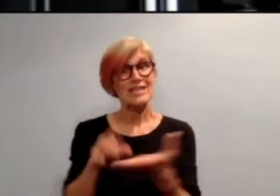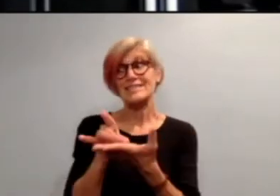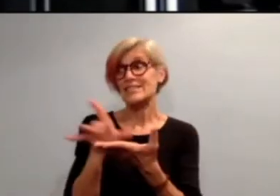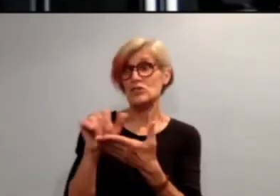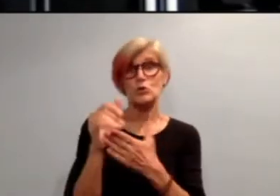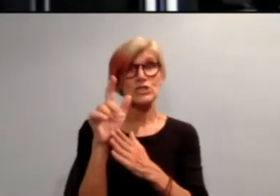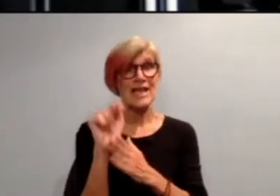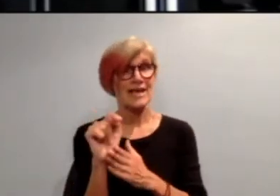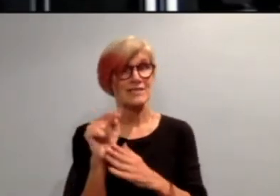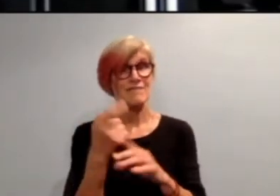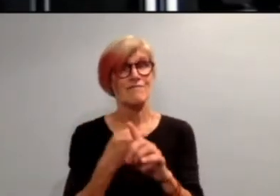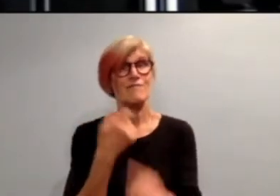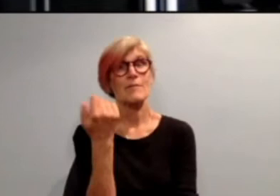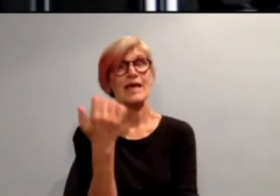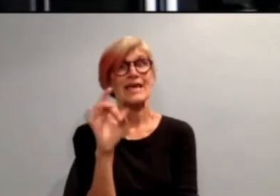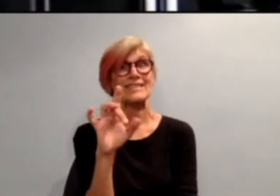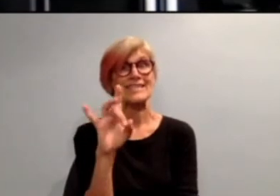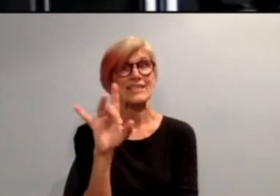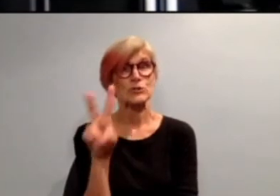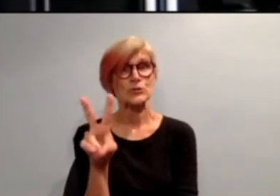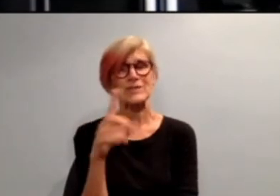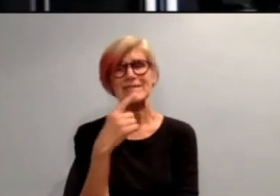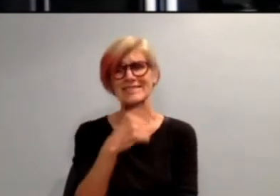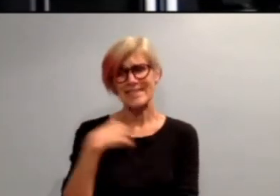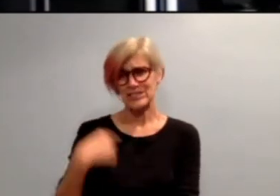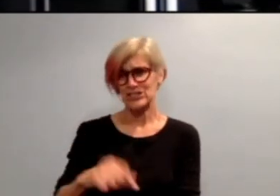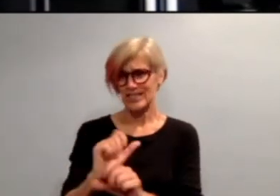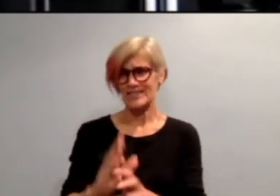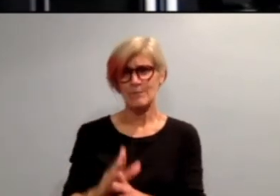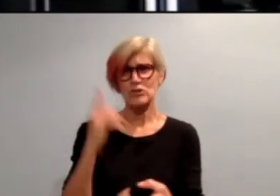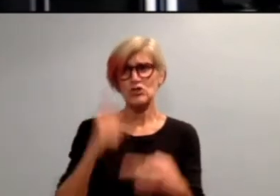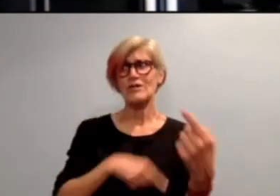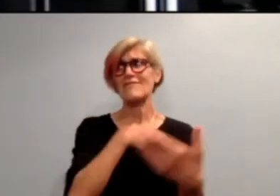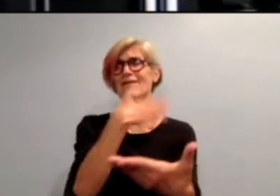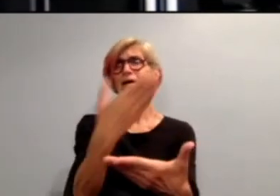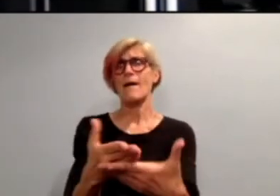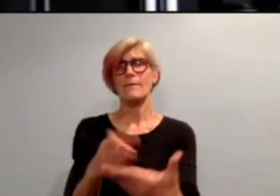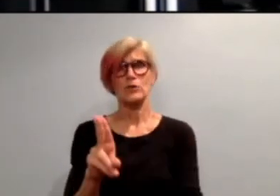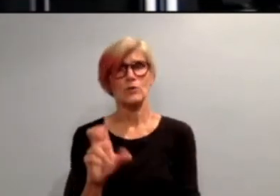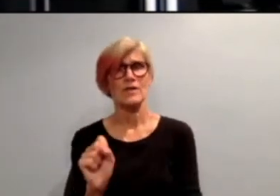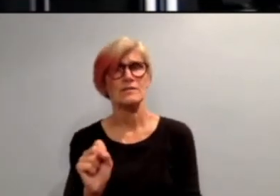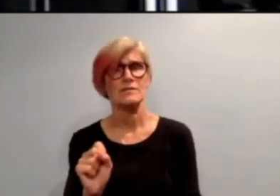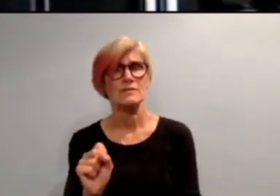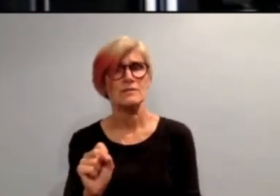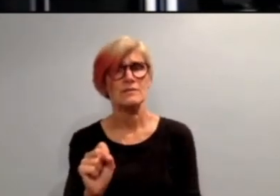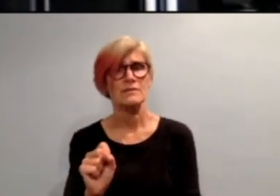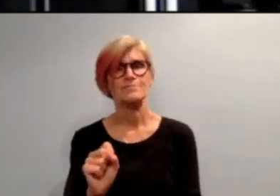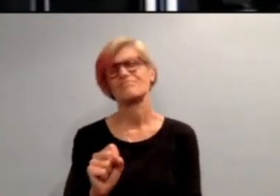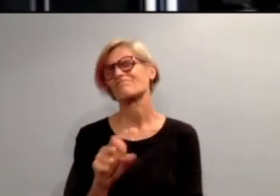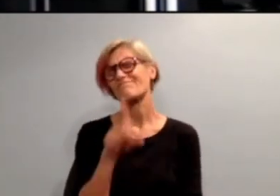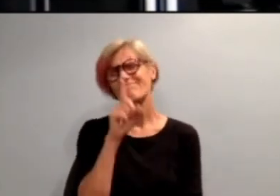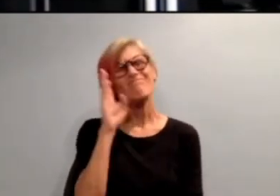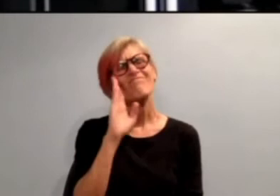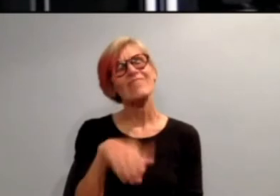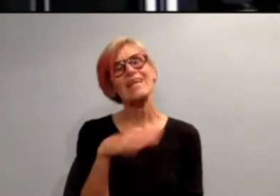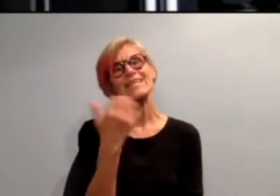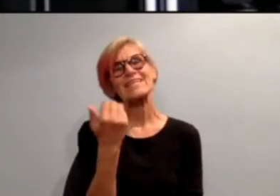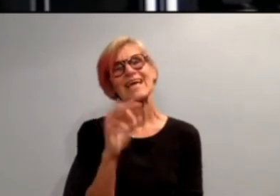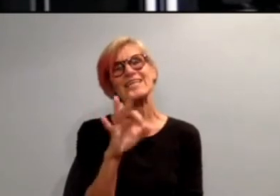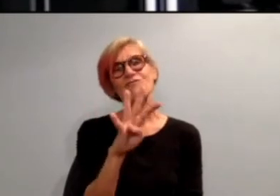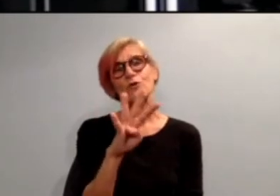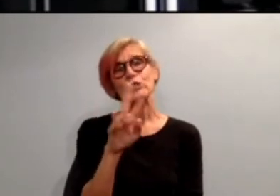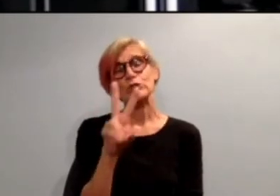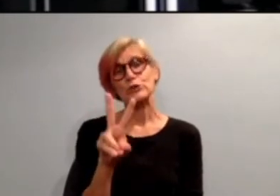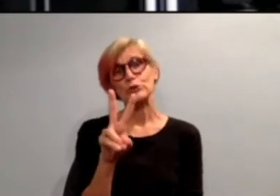1882 prohibited Chinese laborers from even coming to the United States. In fact, in 1942, President Franklin